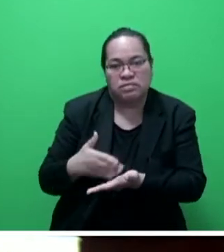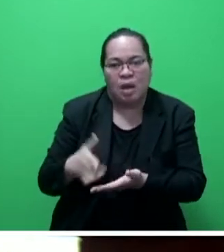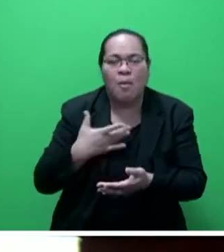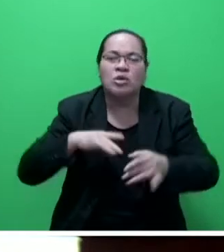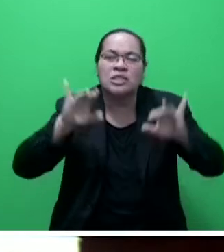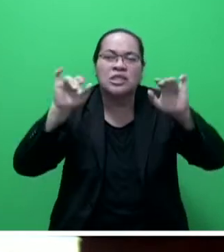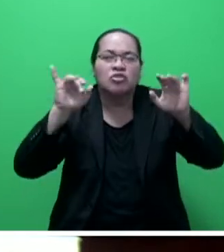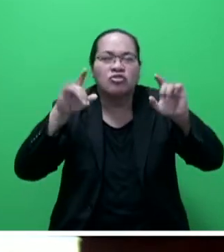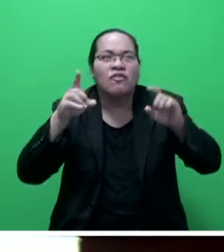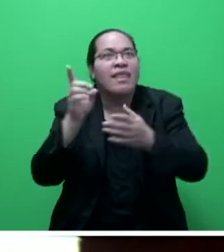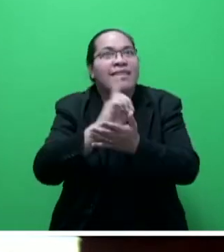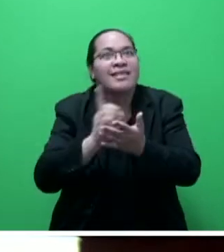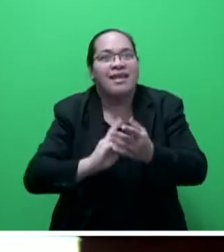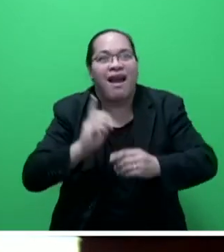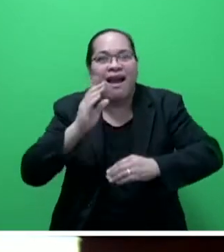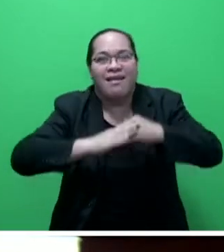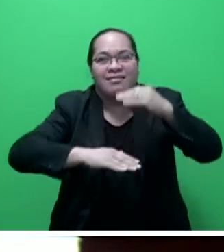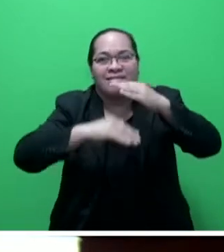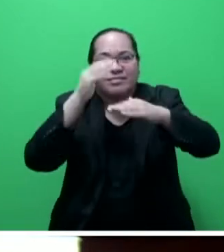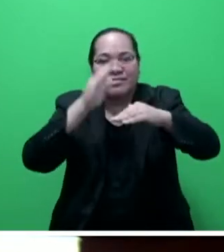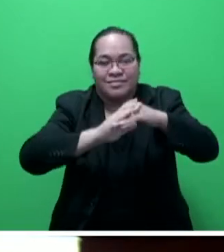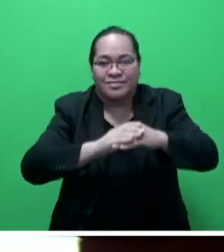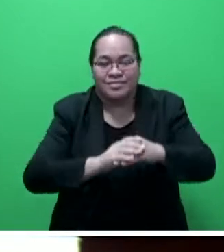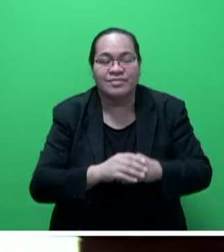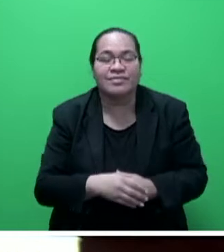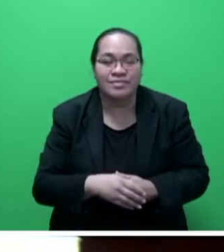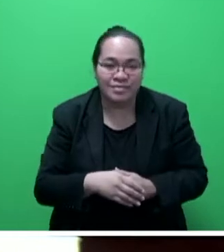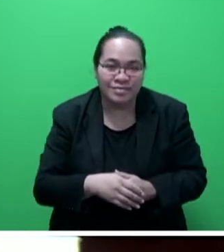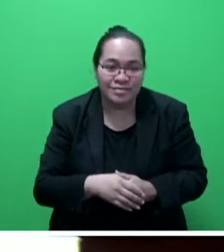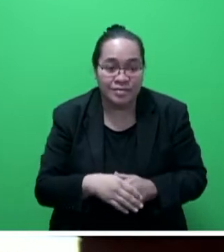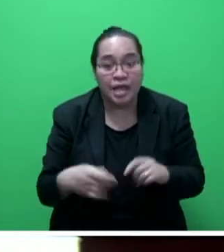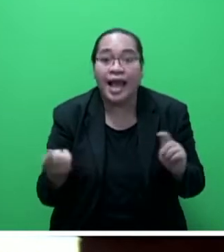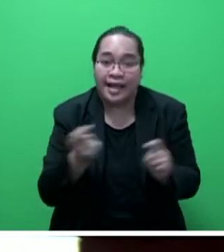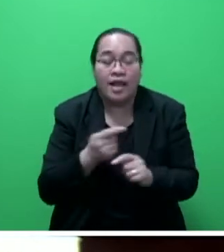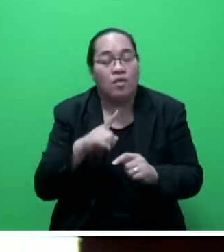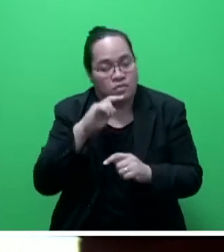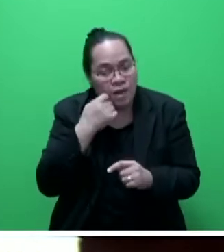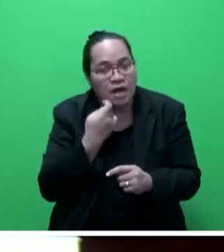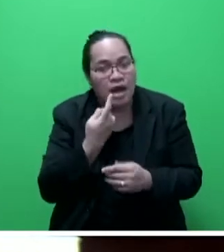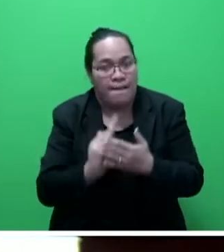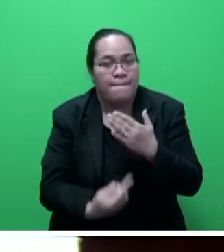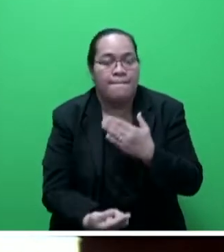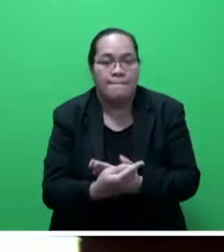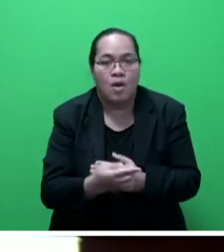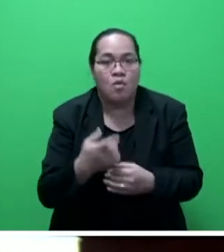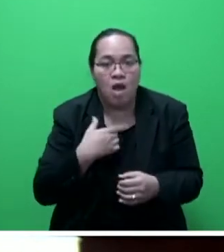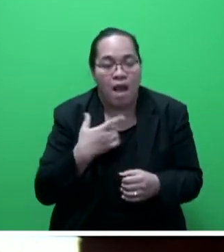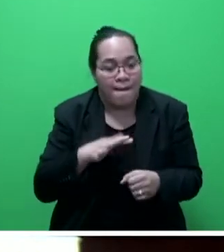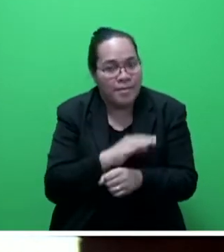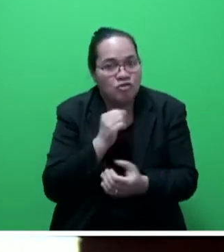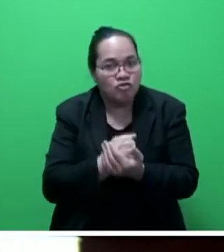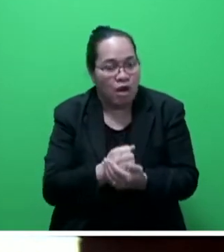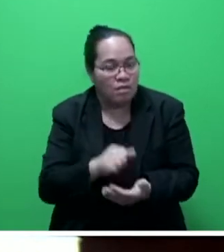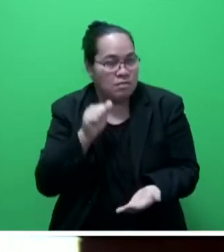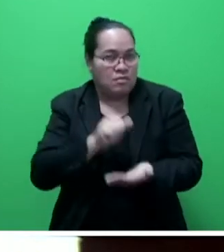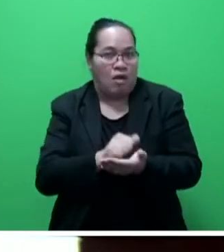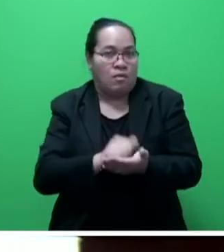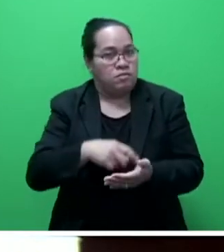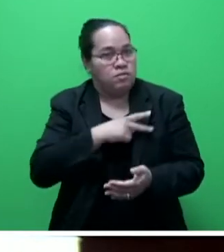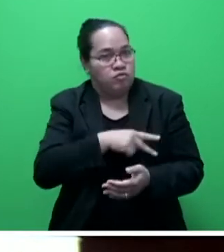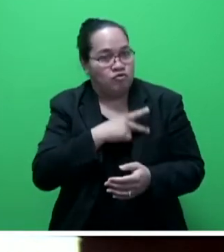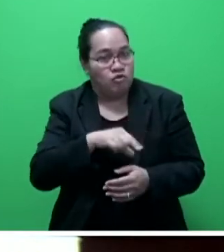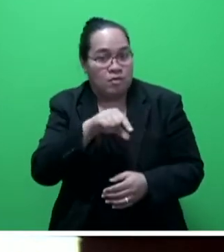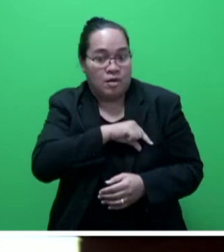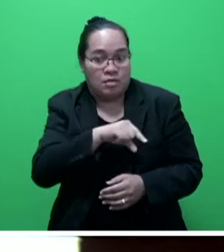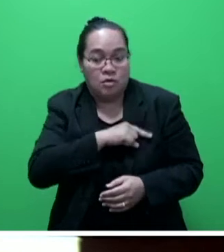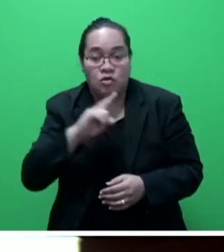structural designs. Mr. Speaker, sir, changes will be made to ensure accredited and qualified persons can